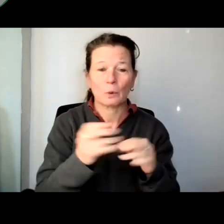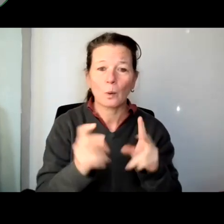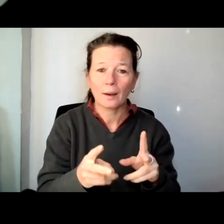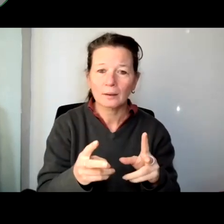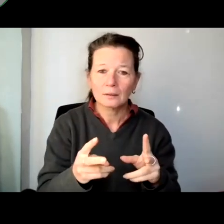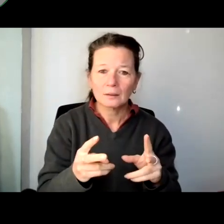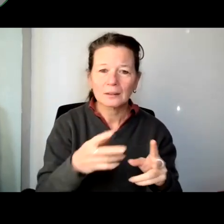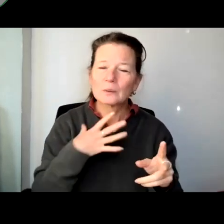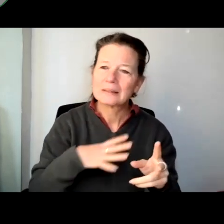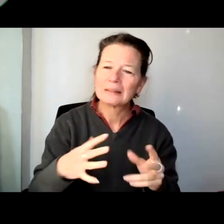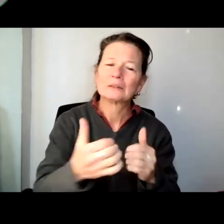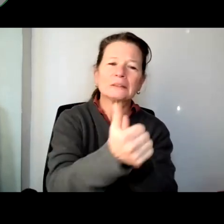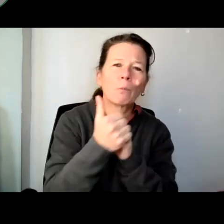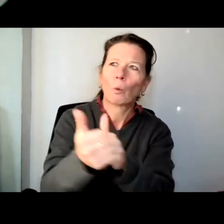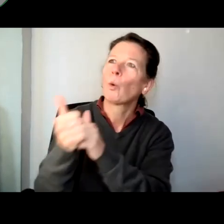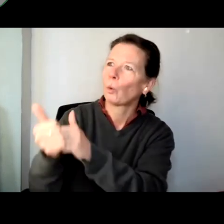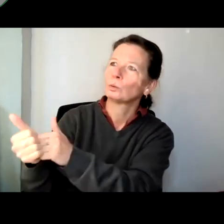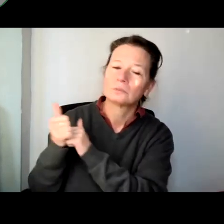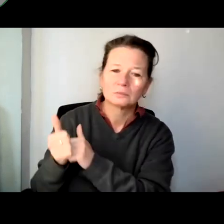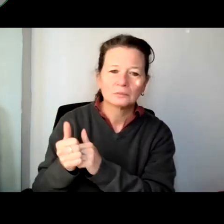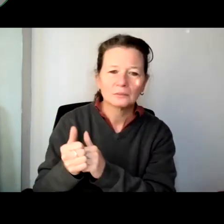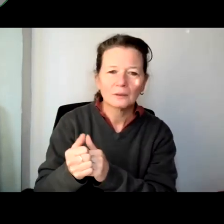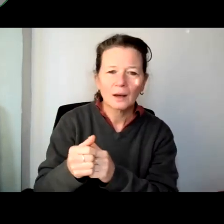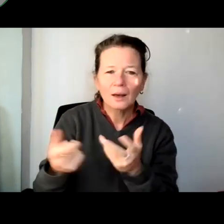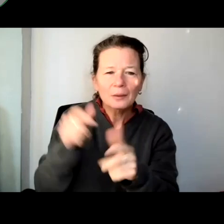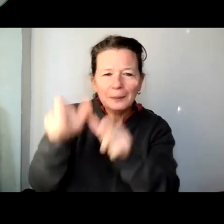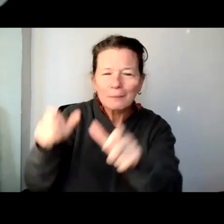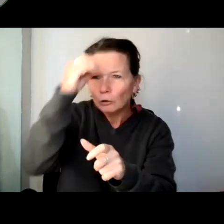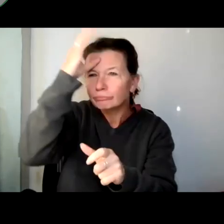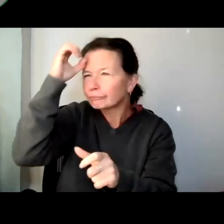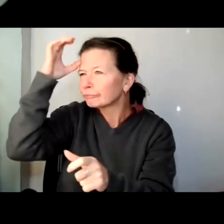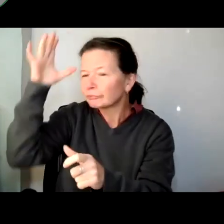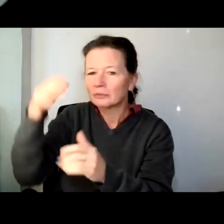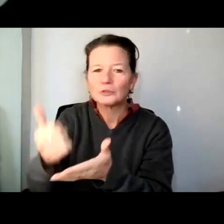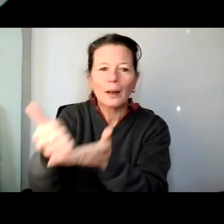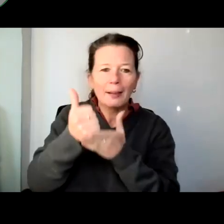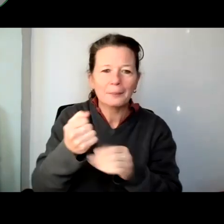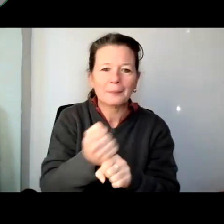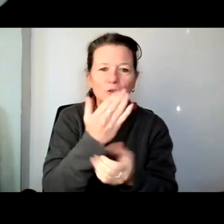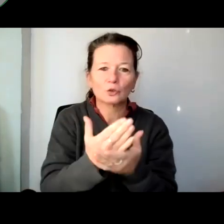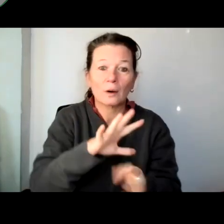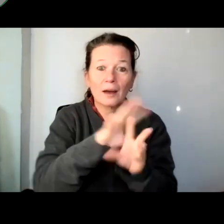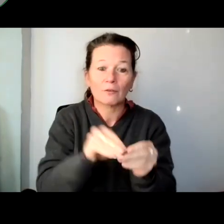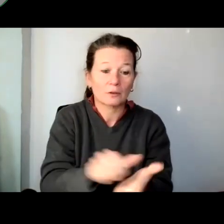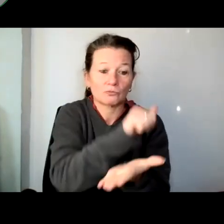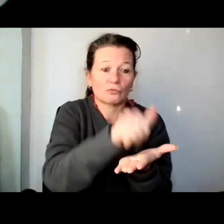as much support and expertise around you to get it right. So that as an artist,